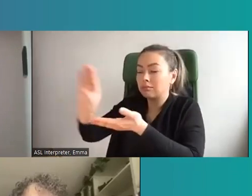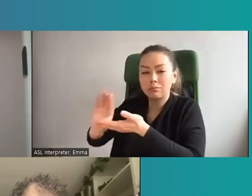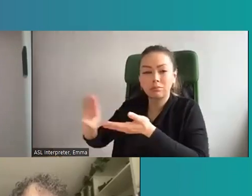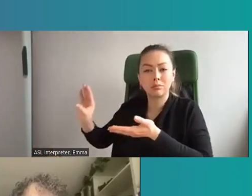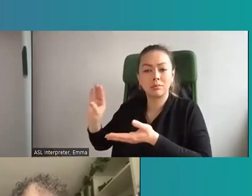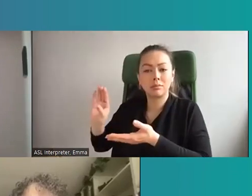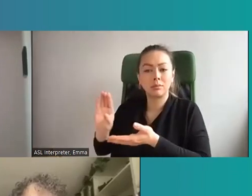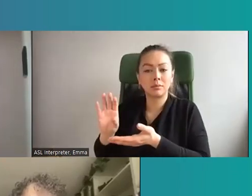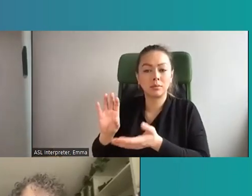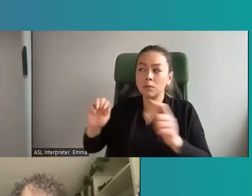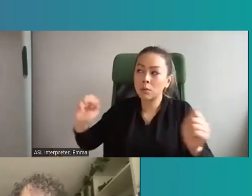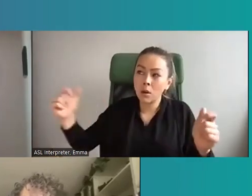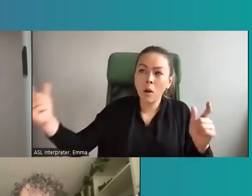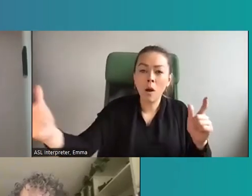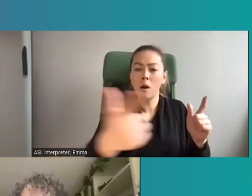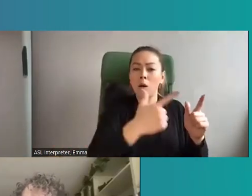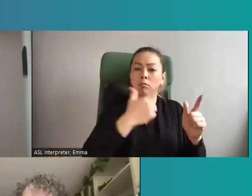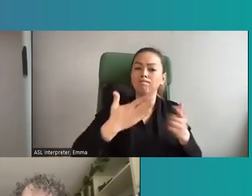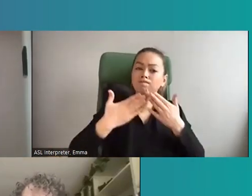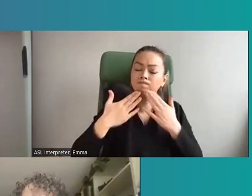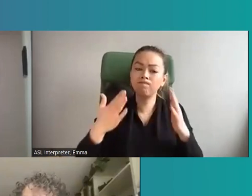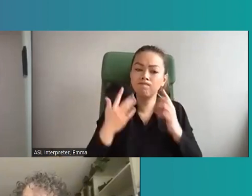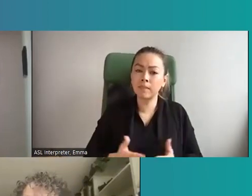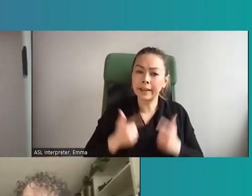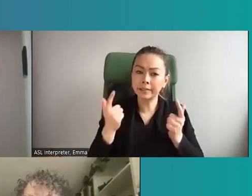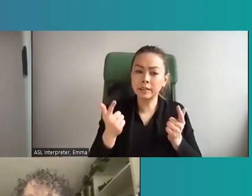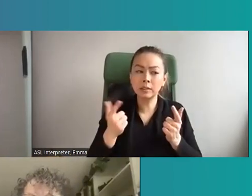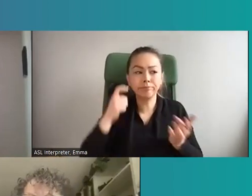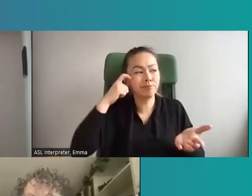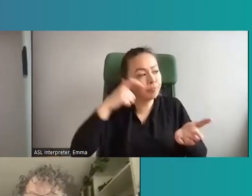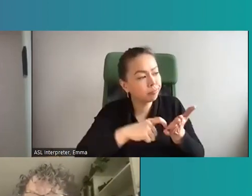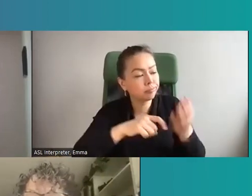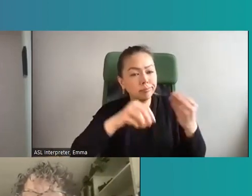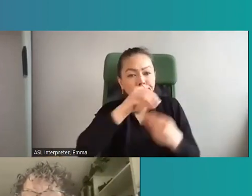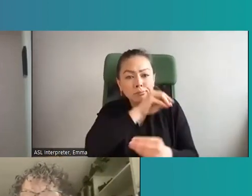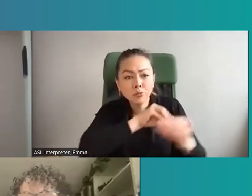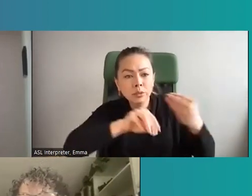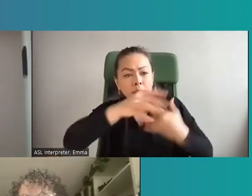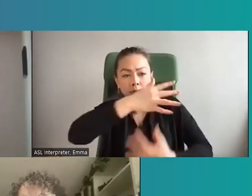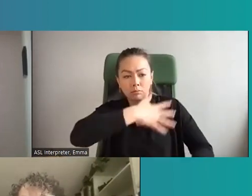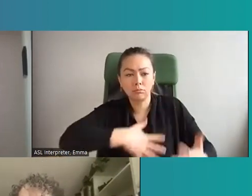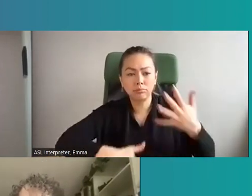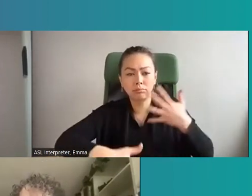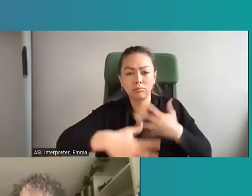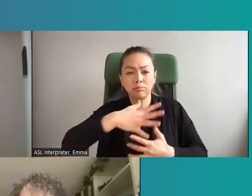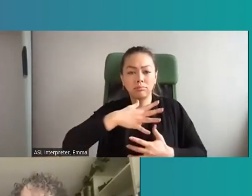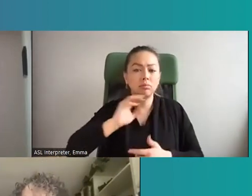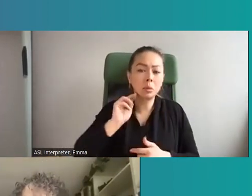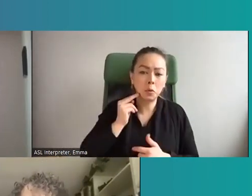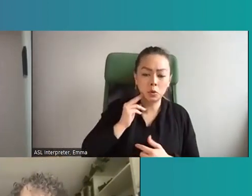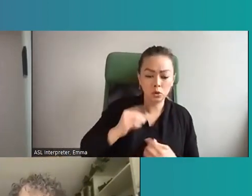It acknowledges and celebrates that movement in their bodies, you know, providing the nutrients that they